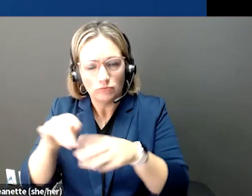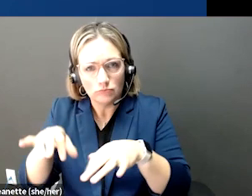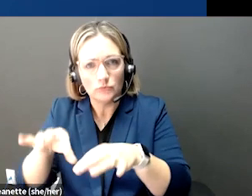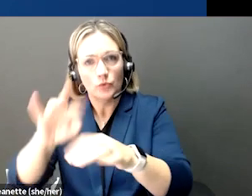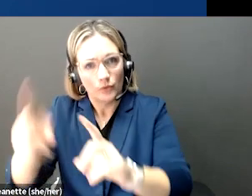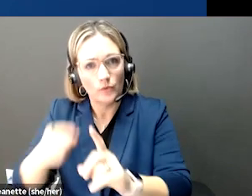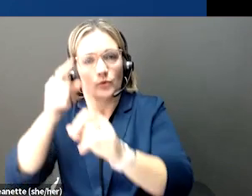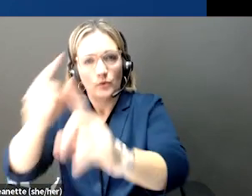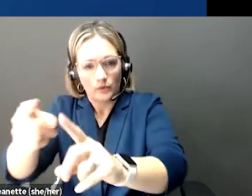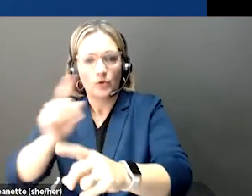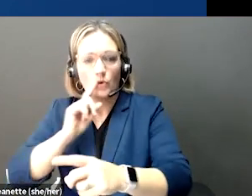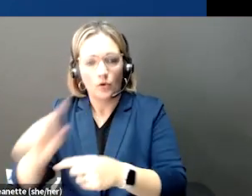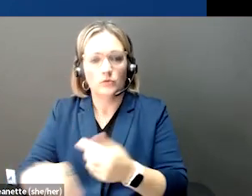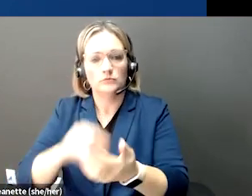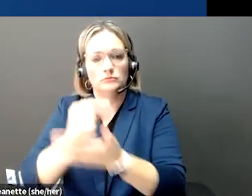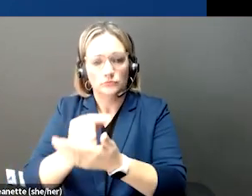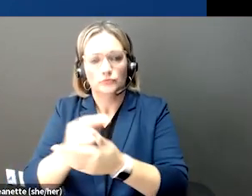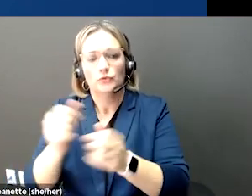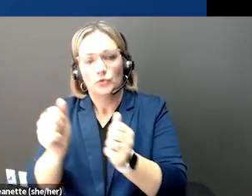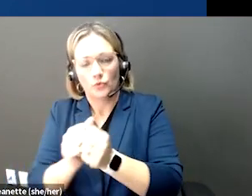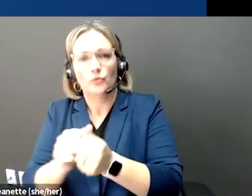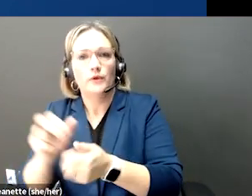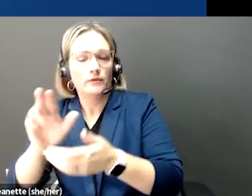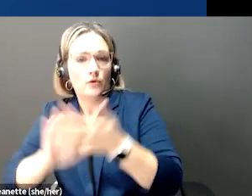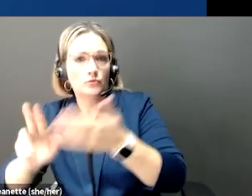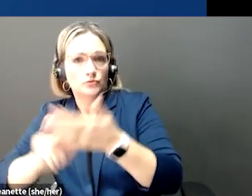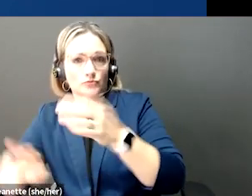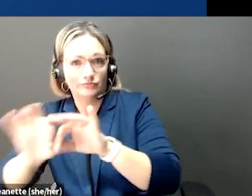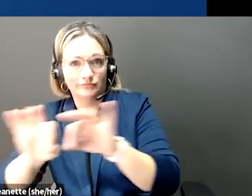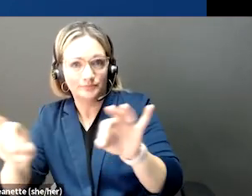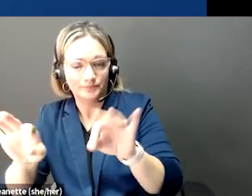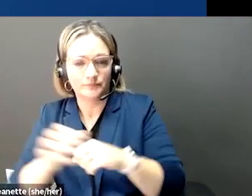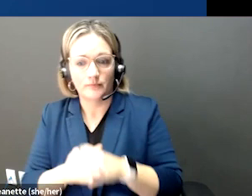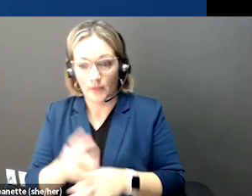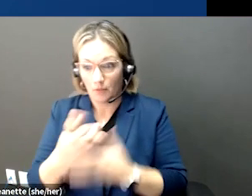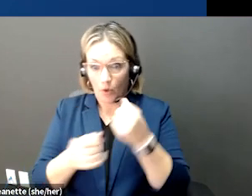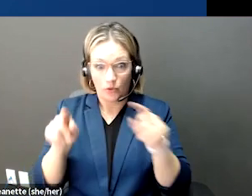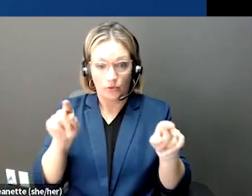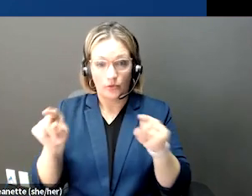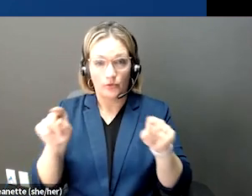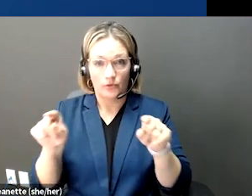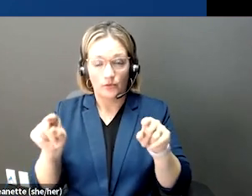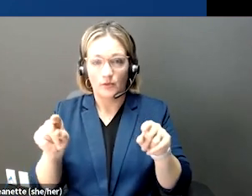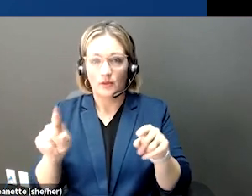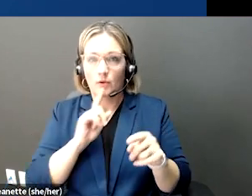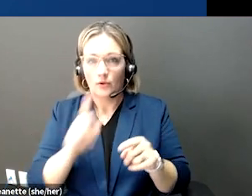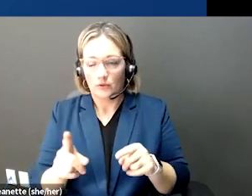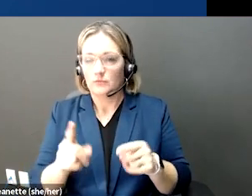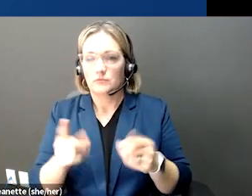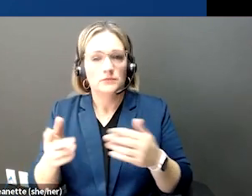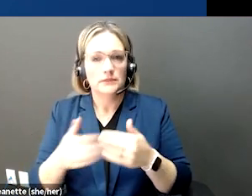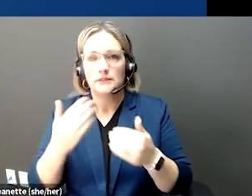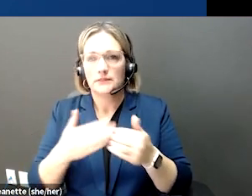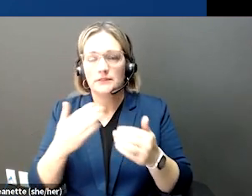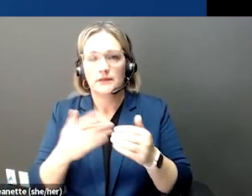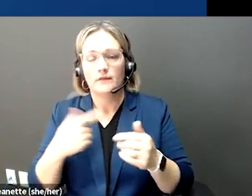post-secondary diploma or degree. With both projects, it's a simple process to move members from one